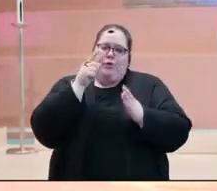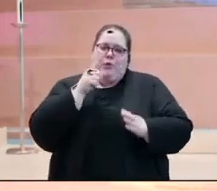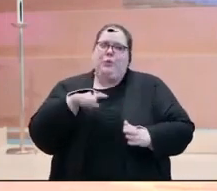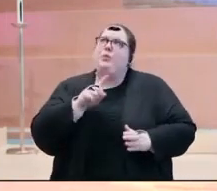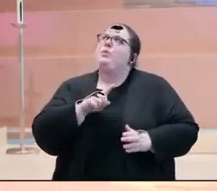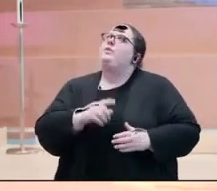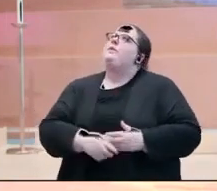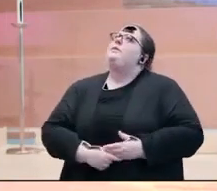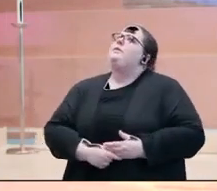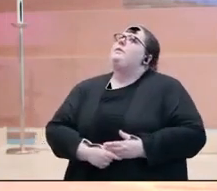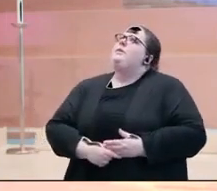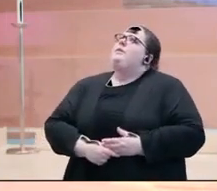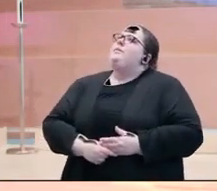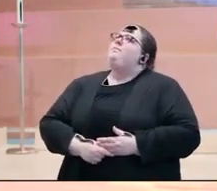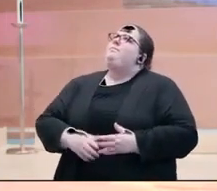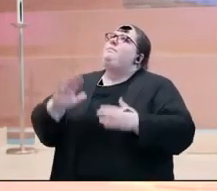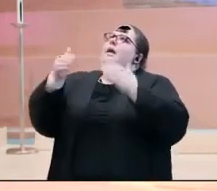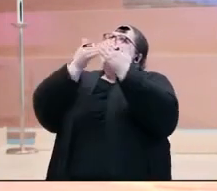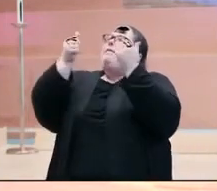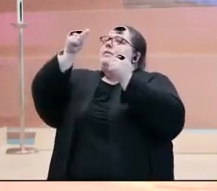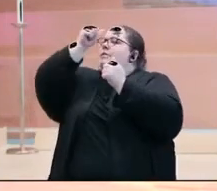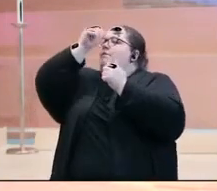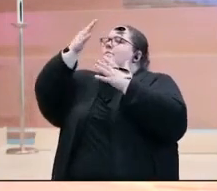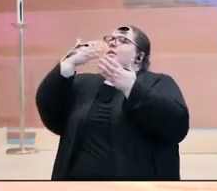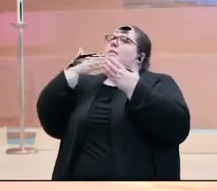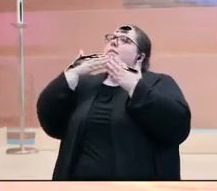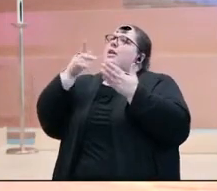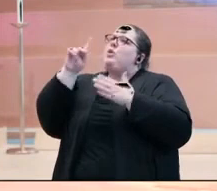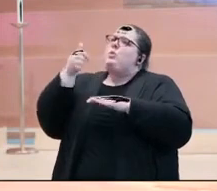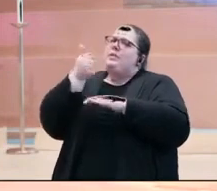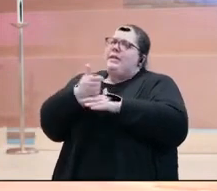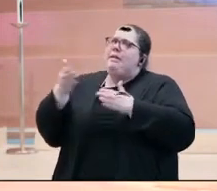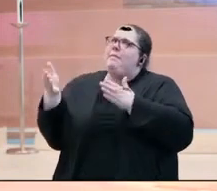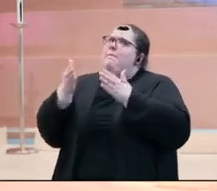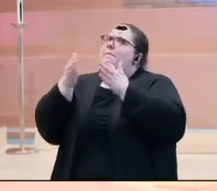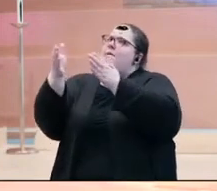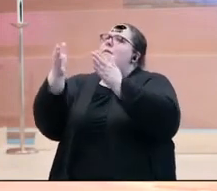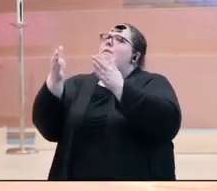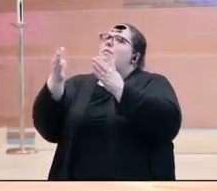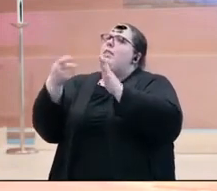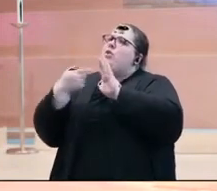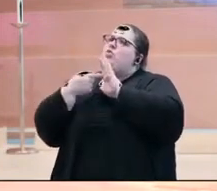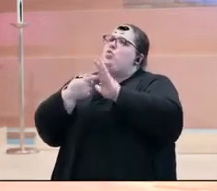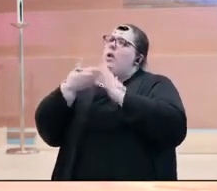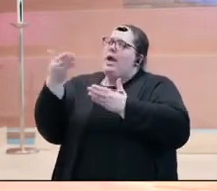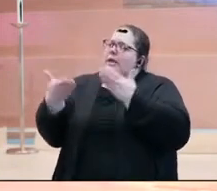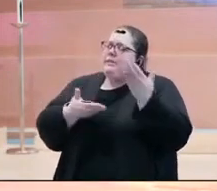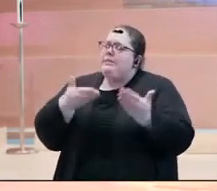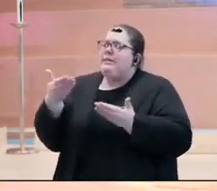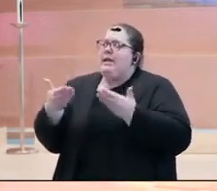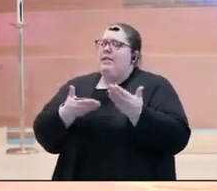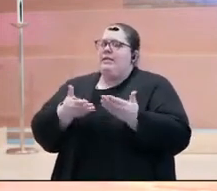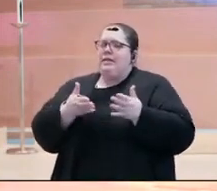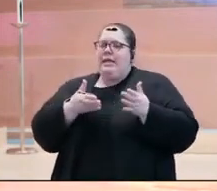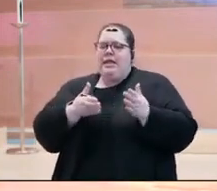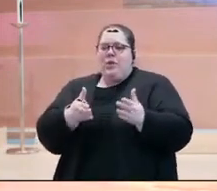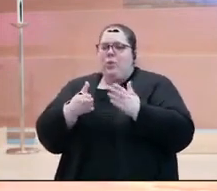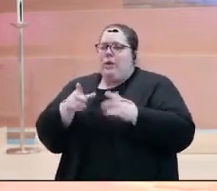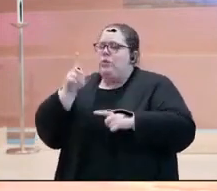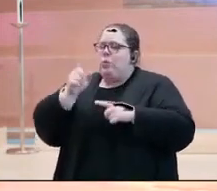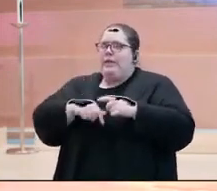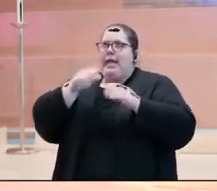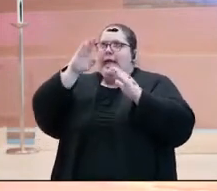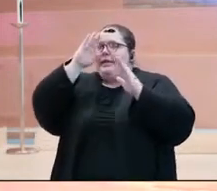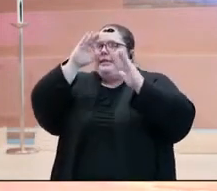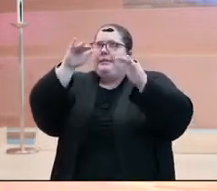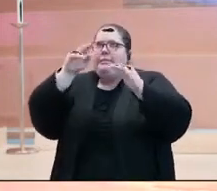Heavenly Father, we thank you that you have made us a way, that you have shown hospitality in such incredibly unexpected and unpredictable